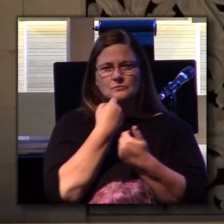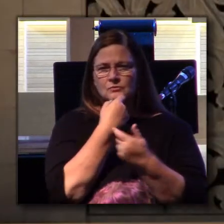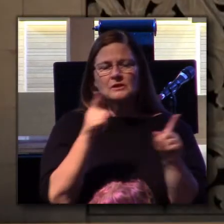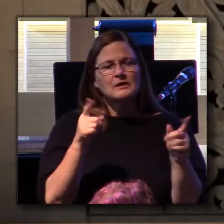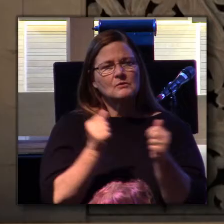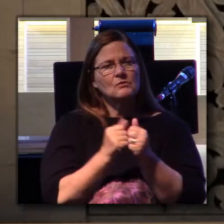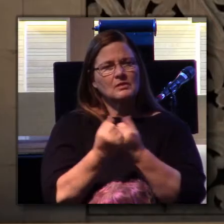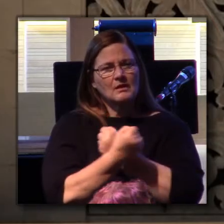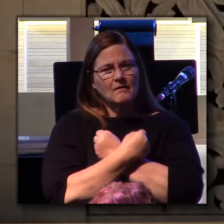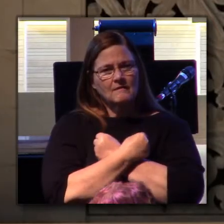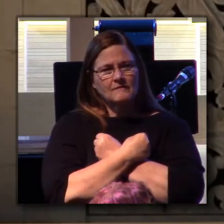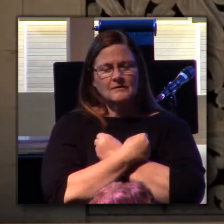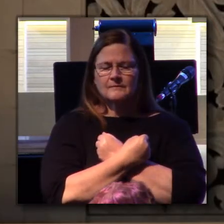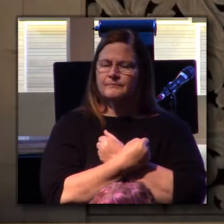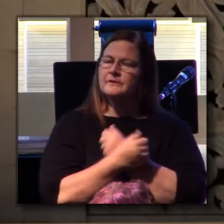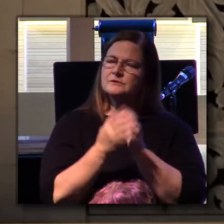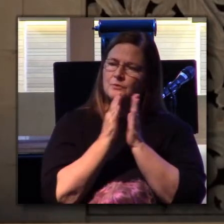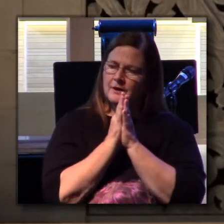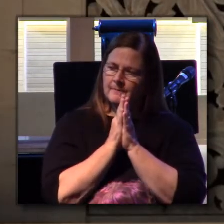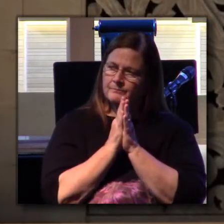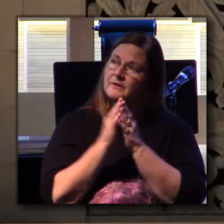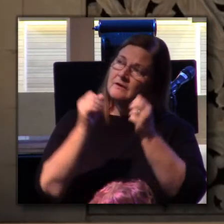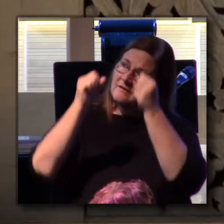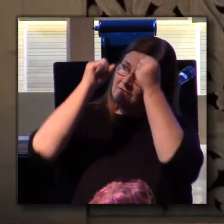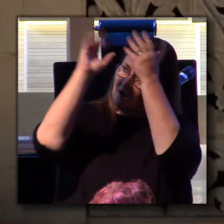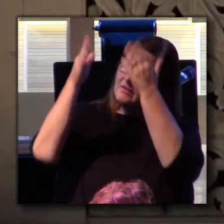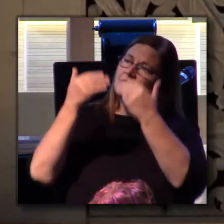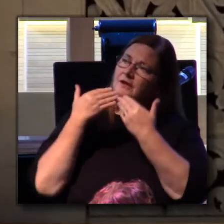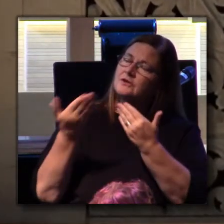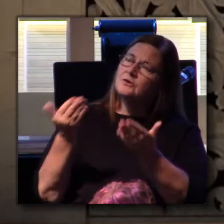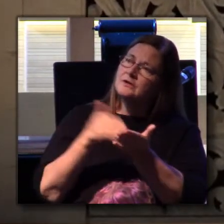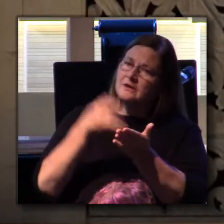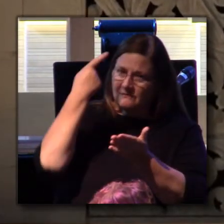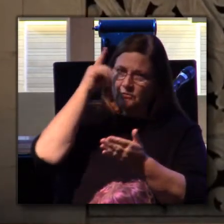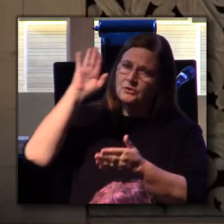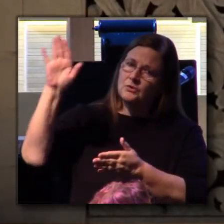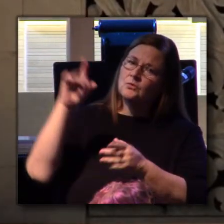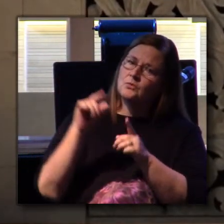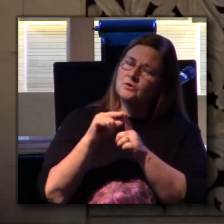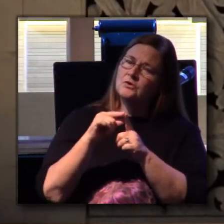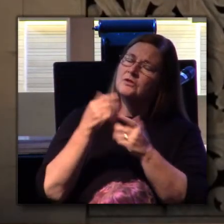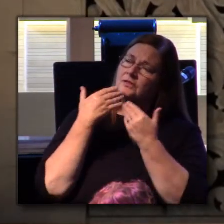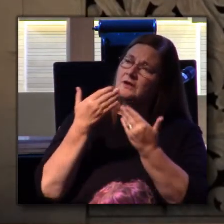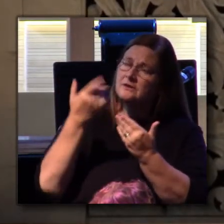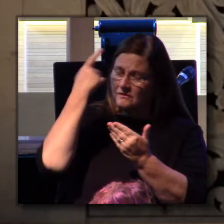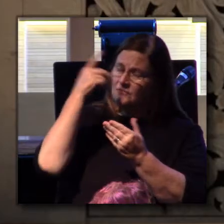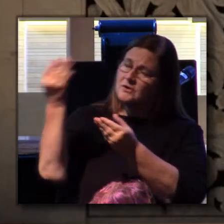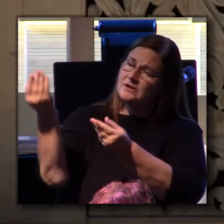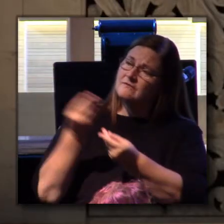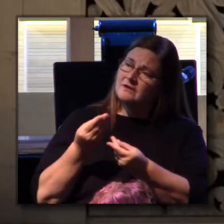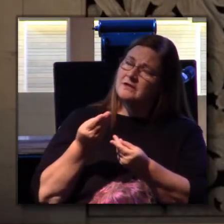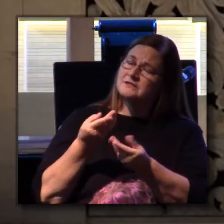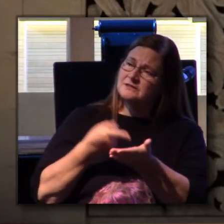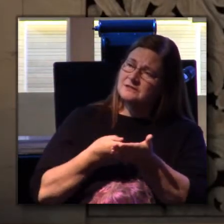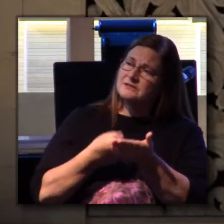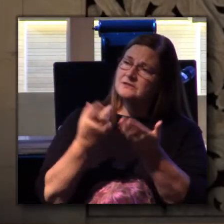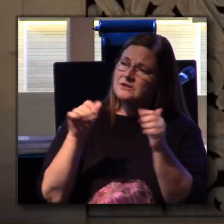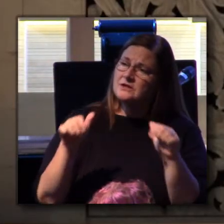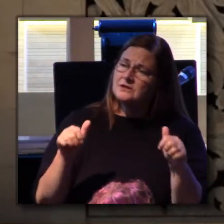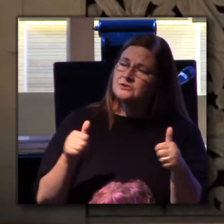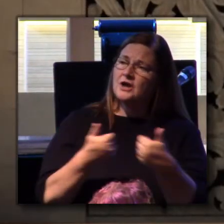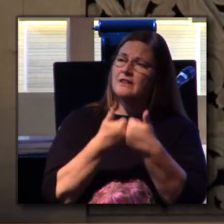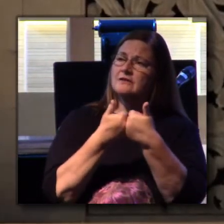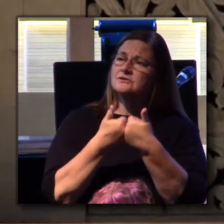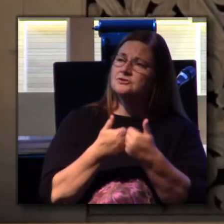pray. Father, we thank you again for your word, and we thank you for giving us this challenge from our Messiah, Lord,